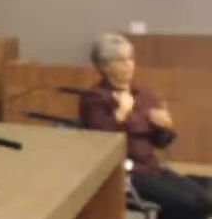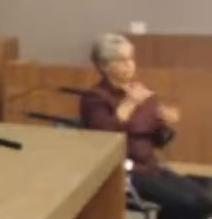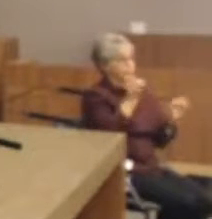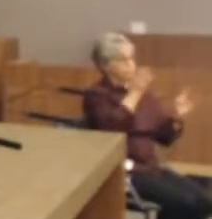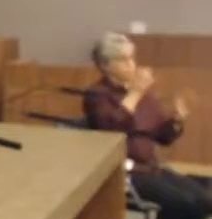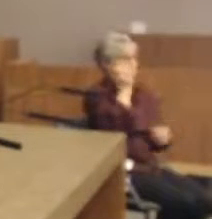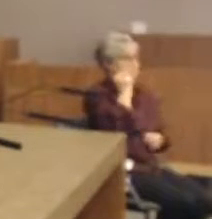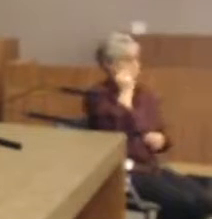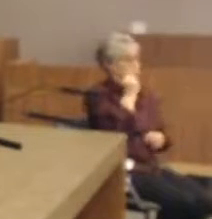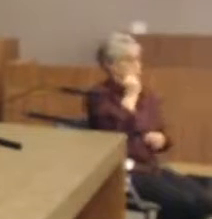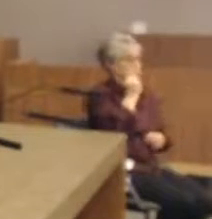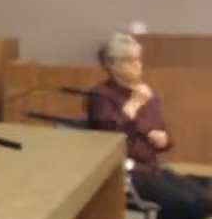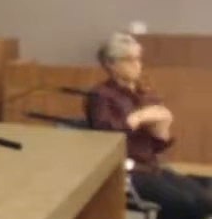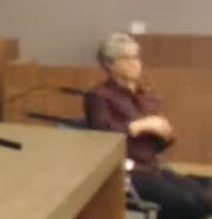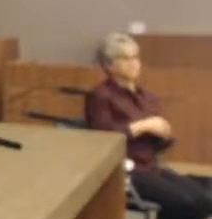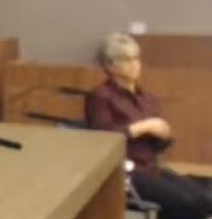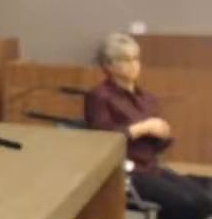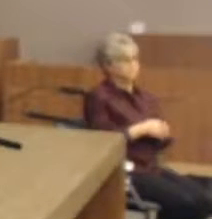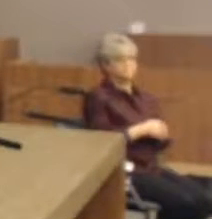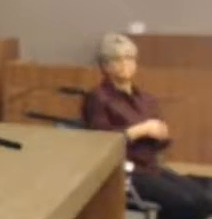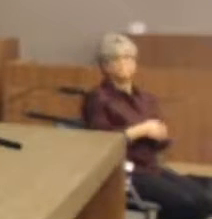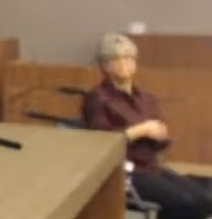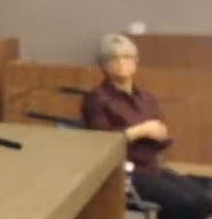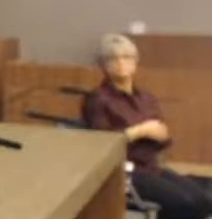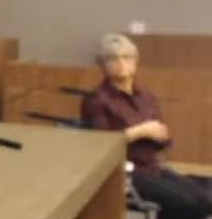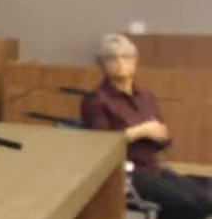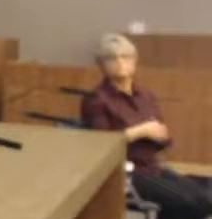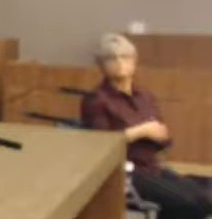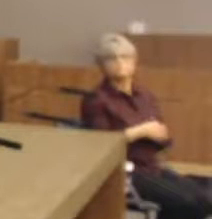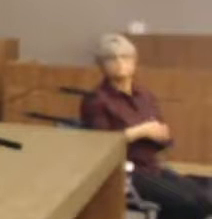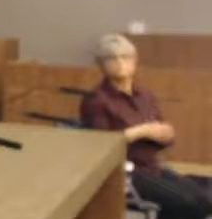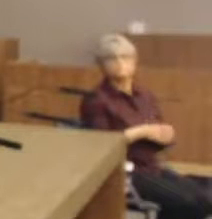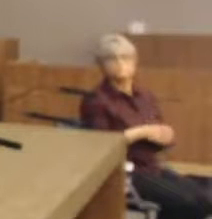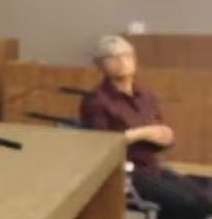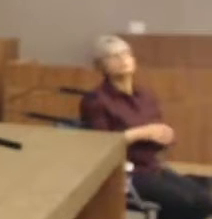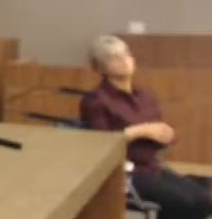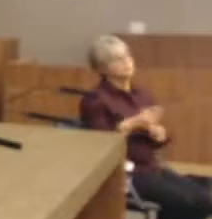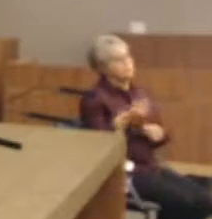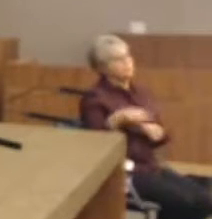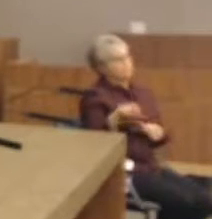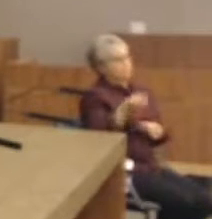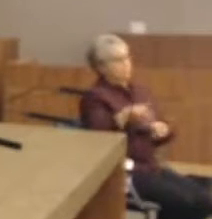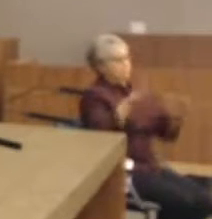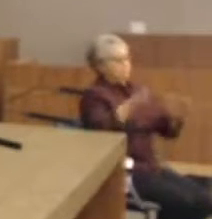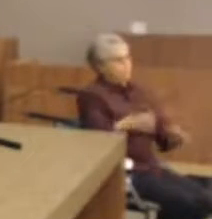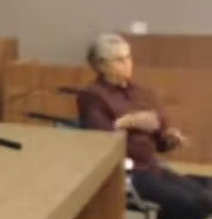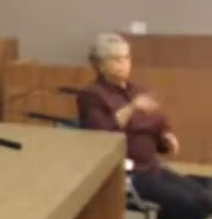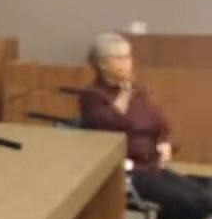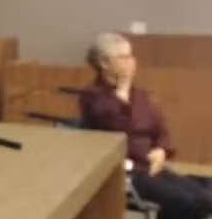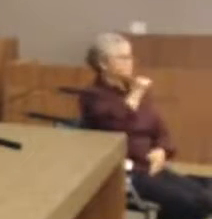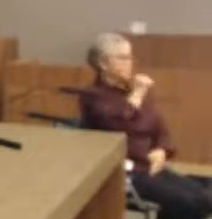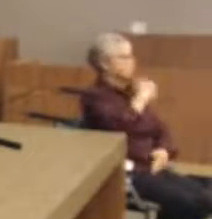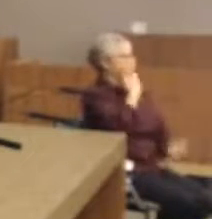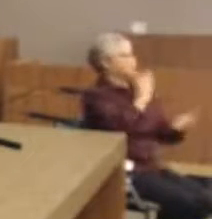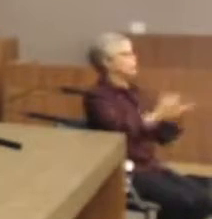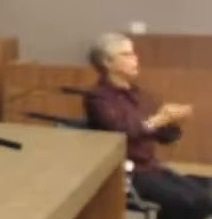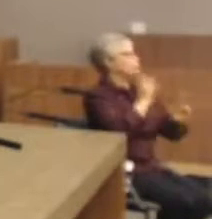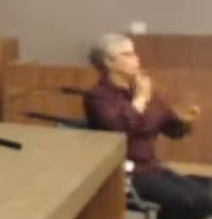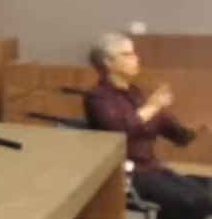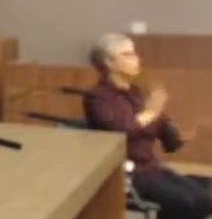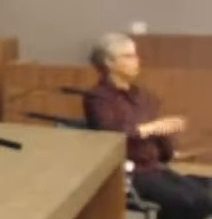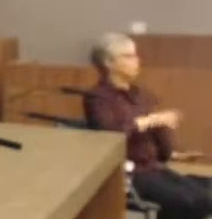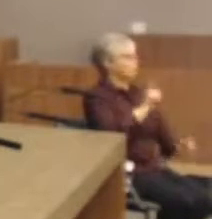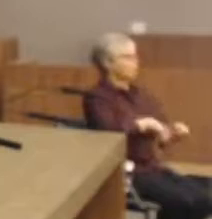to them, you know? So hard to tease out what happened because they're not going to be a good reporter of what happened to them,